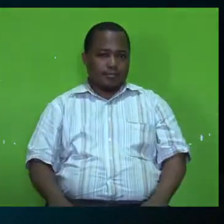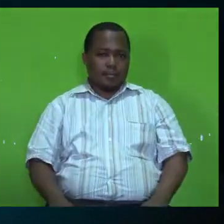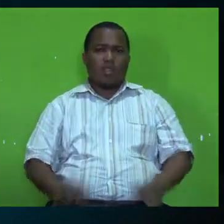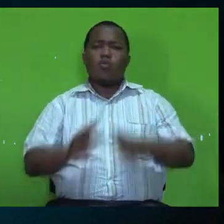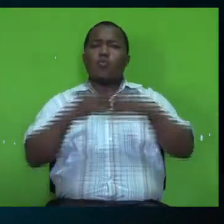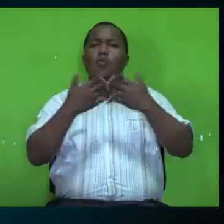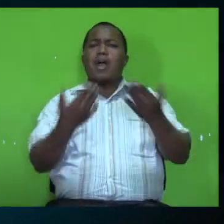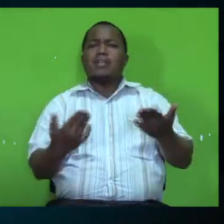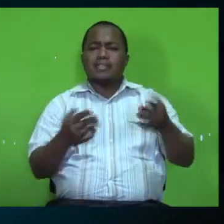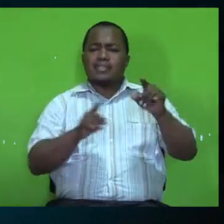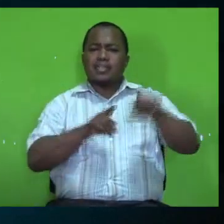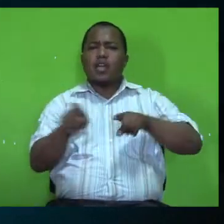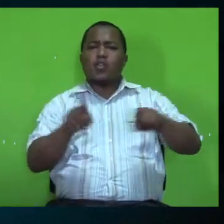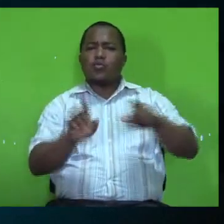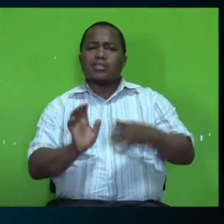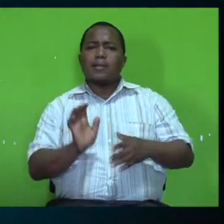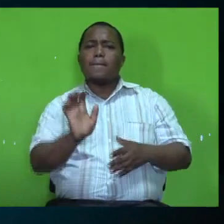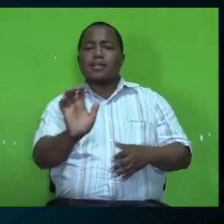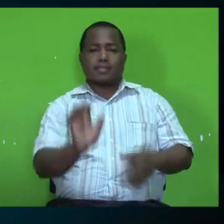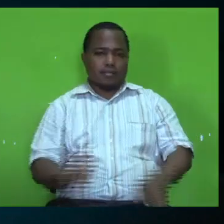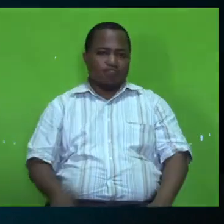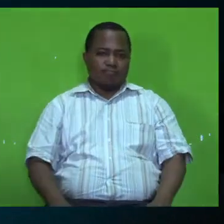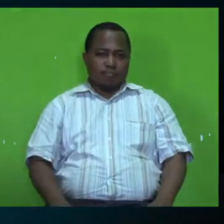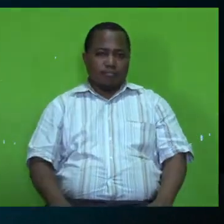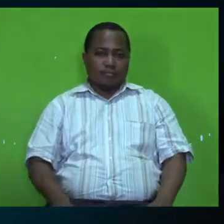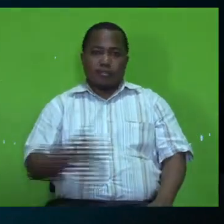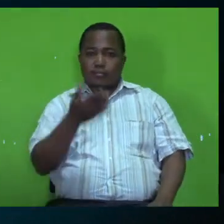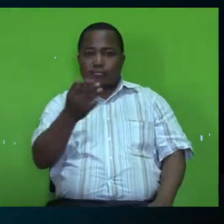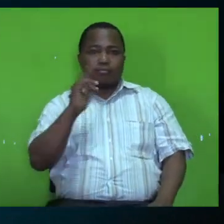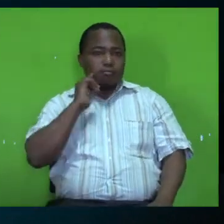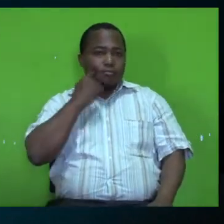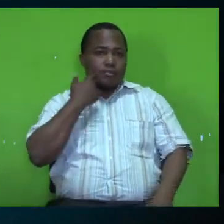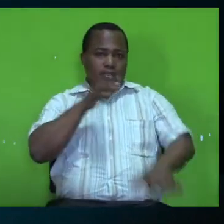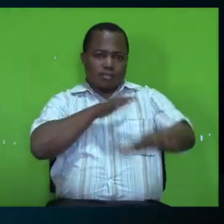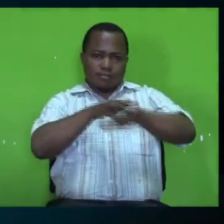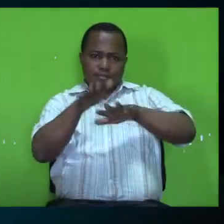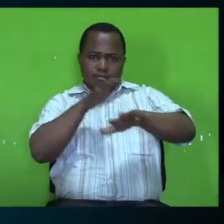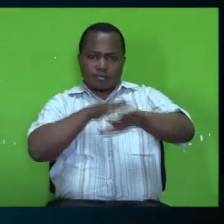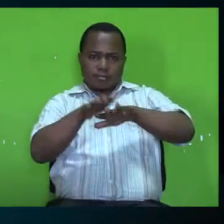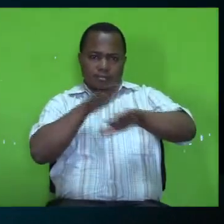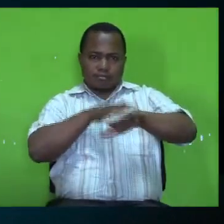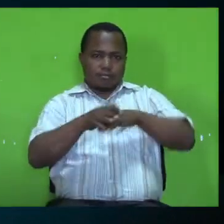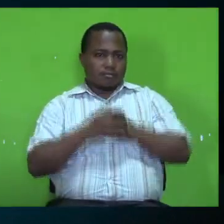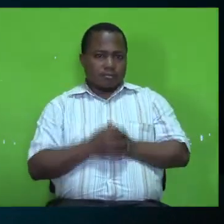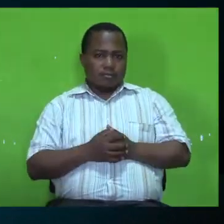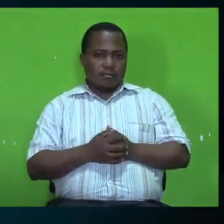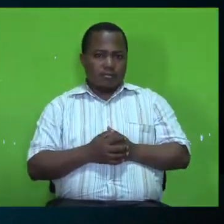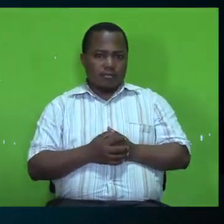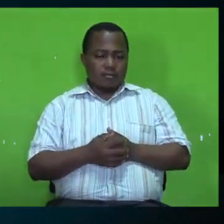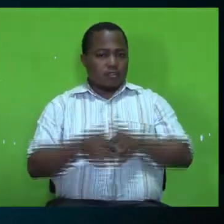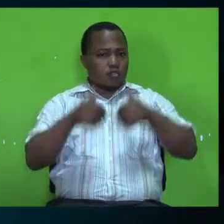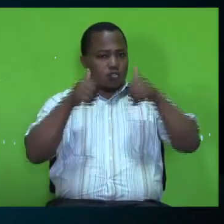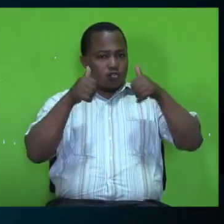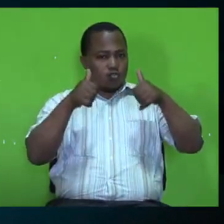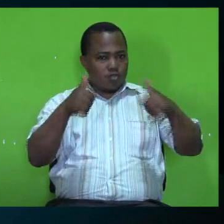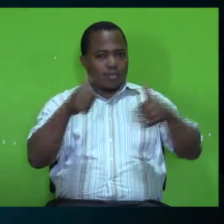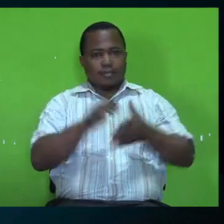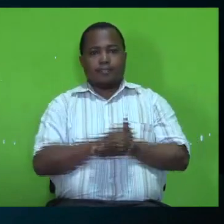what is root pressure? Can you try to explain? Brilliant, my